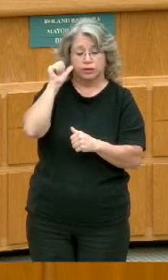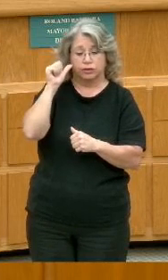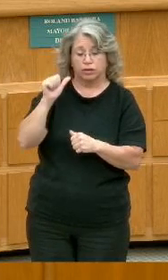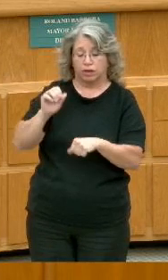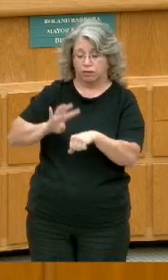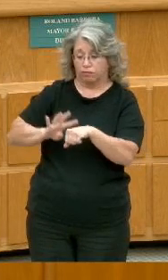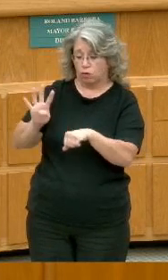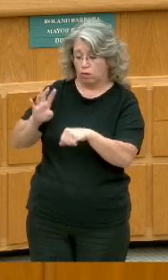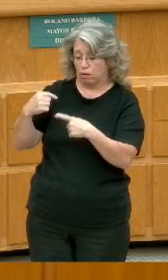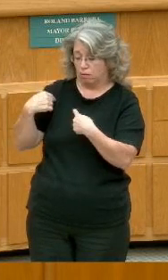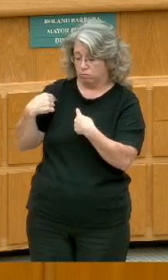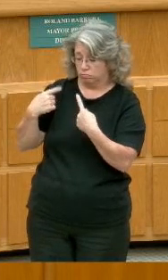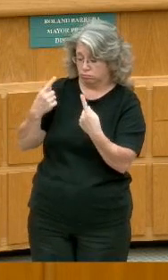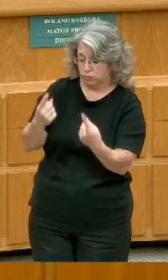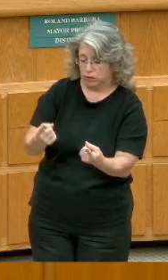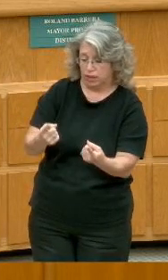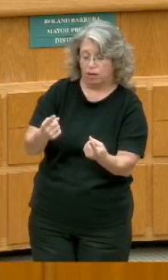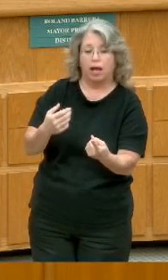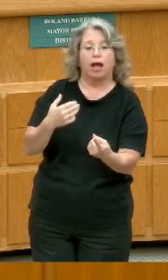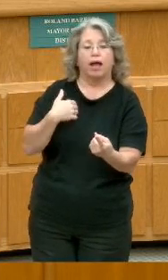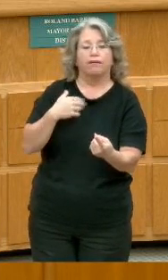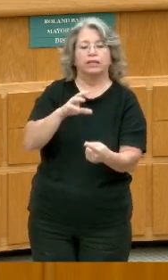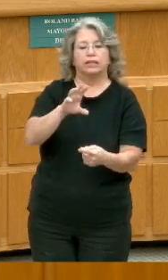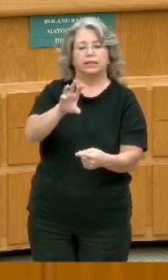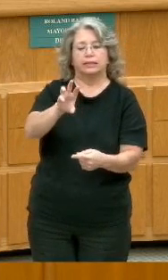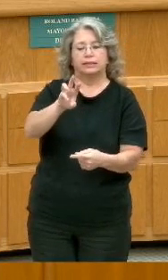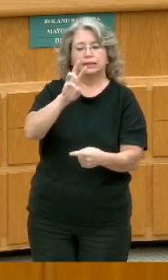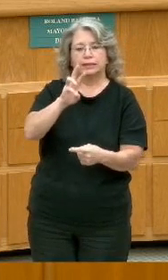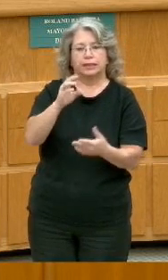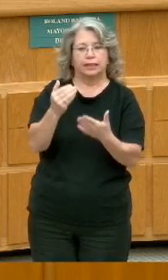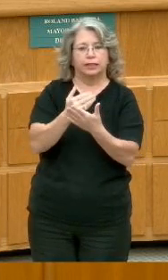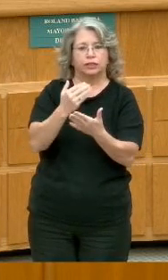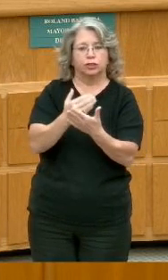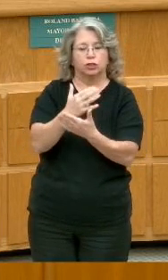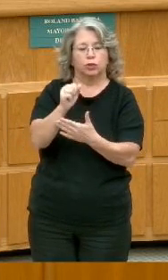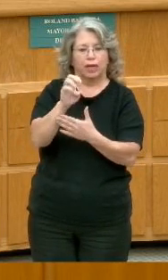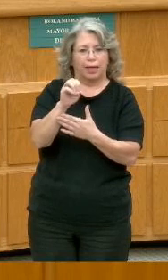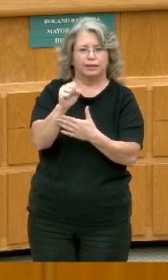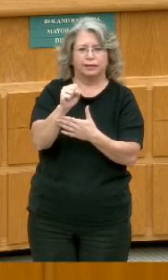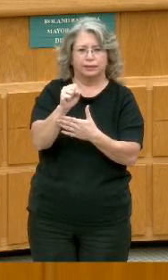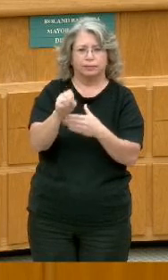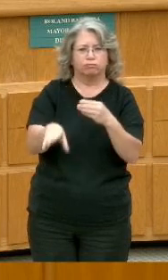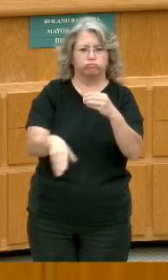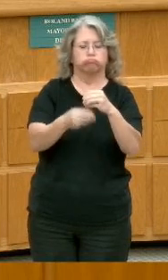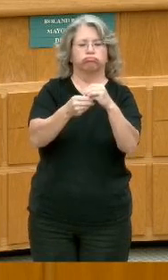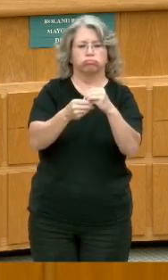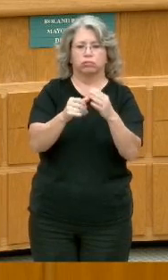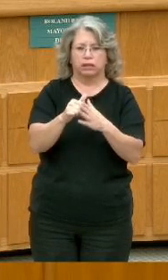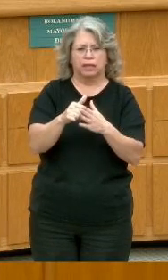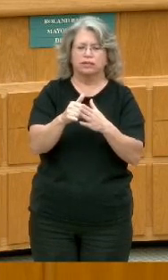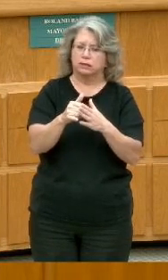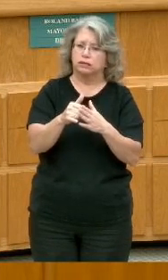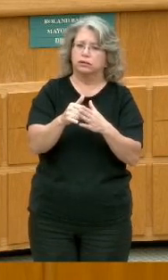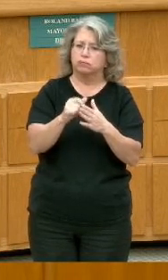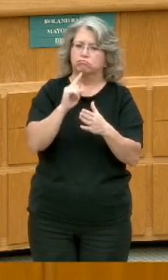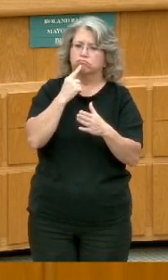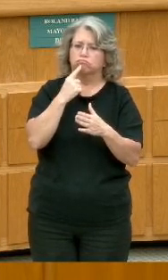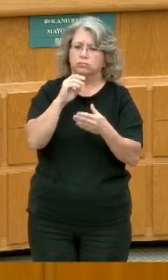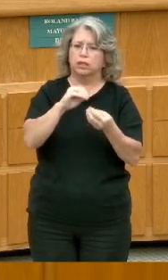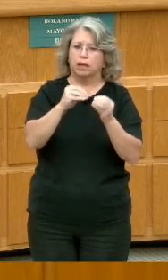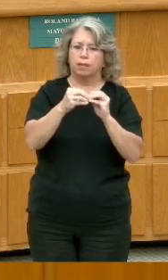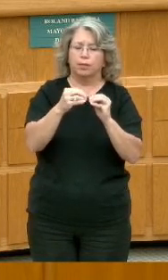confirmed 6 new cases for Nueces County, which is somewhat of a significant number. We've been trending a